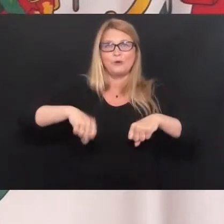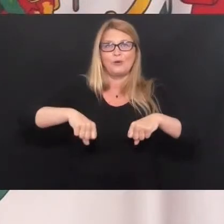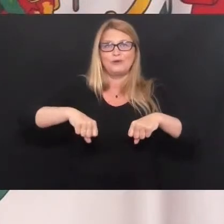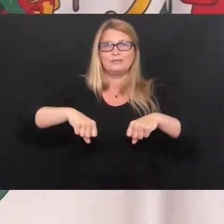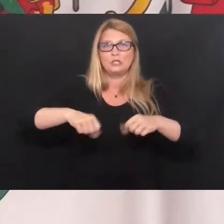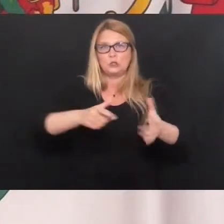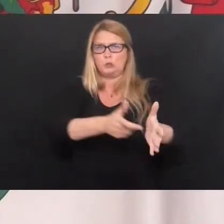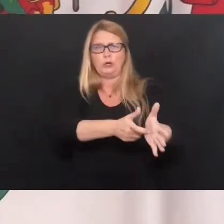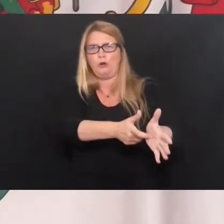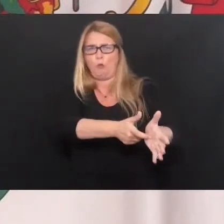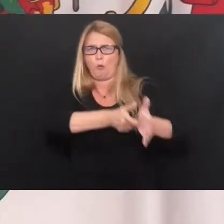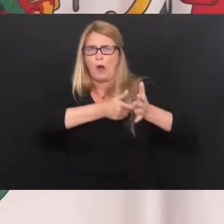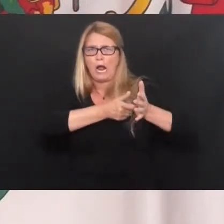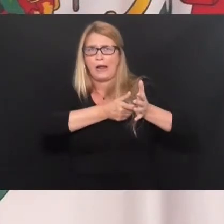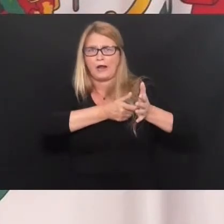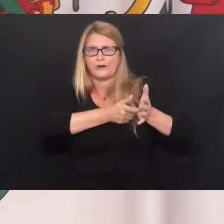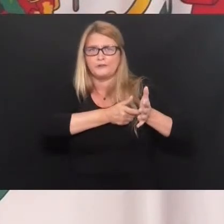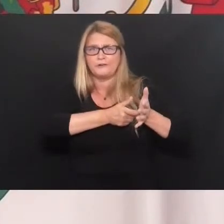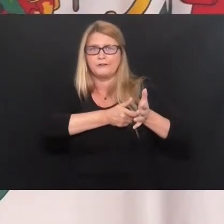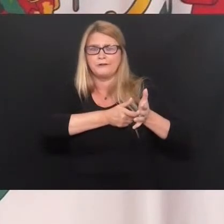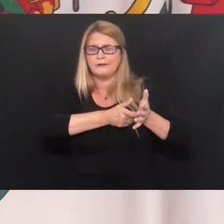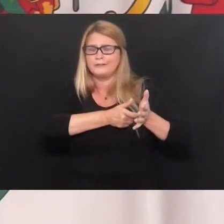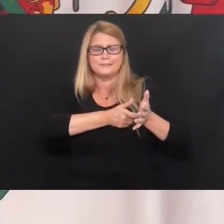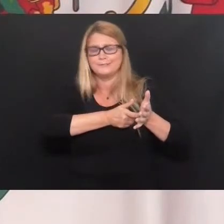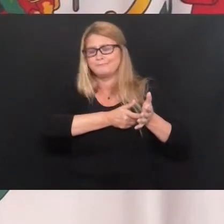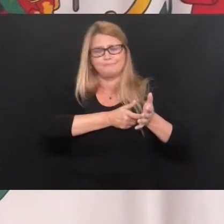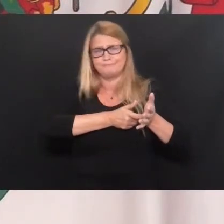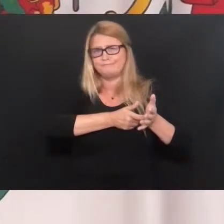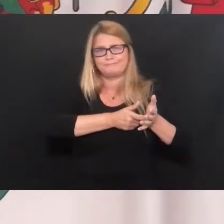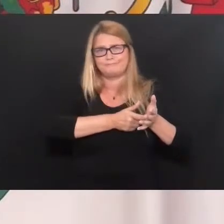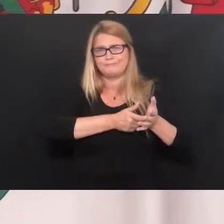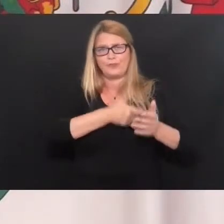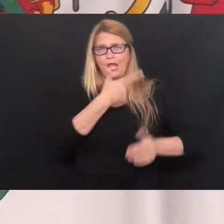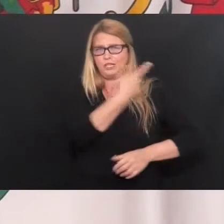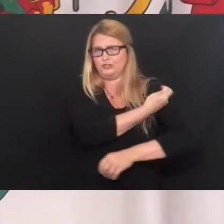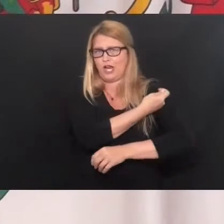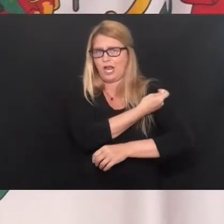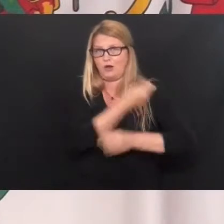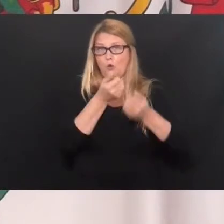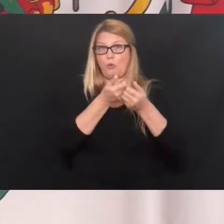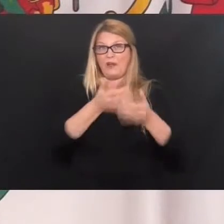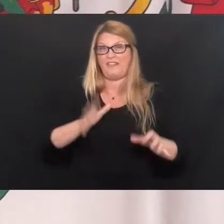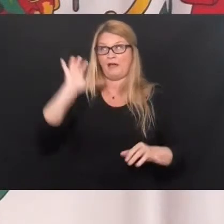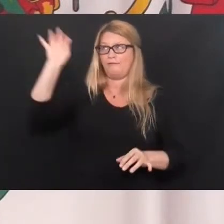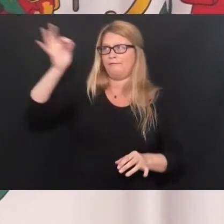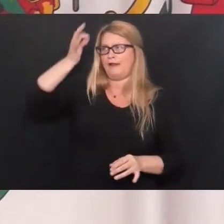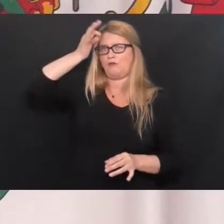mandate without a federal response. And